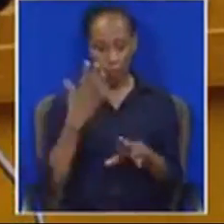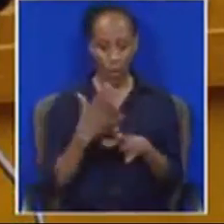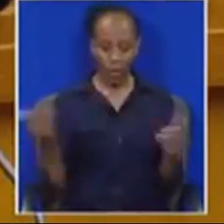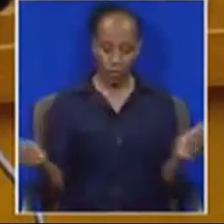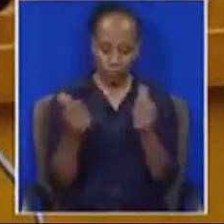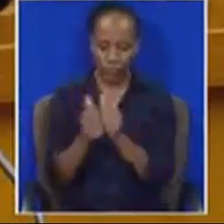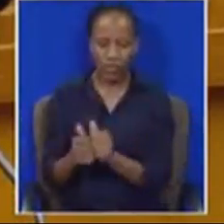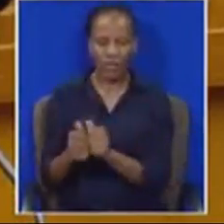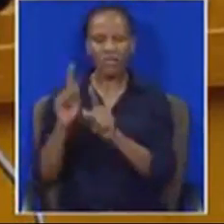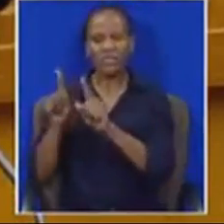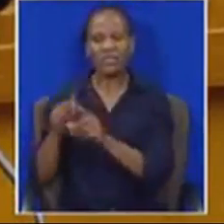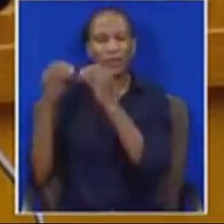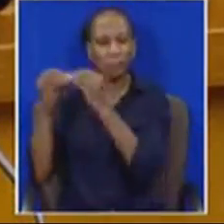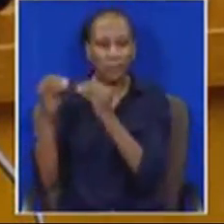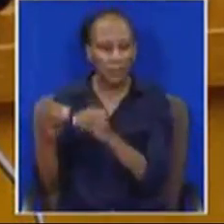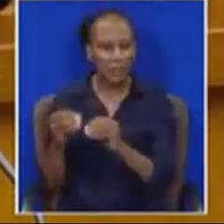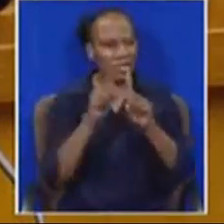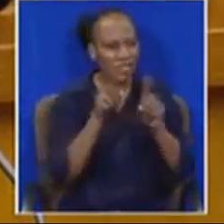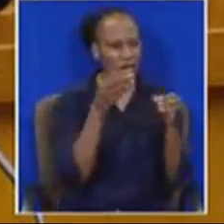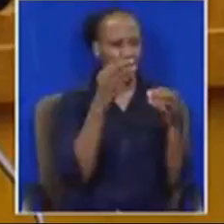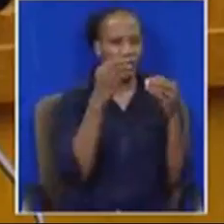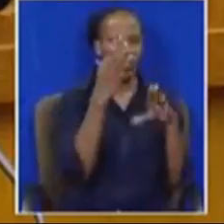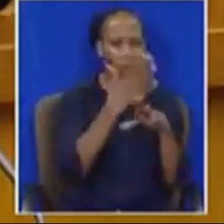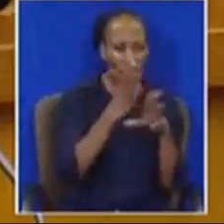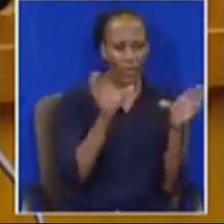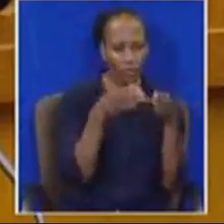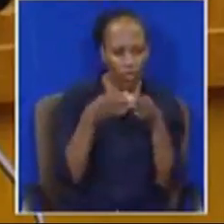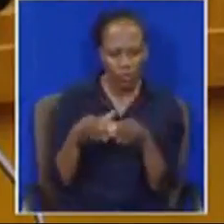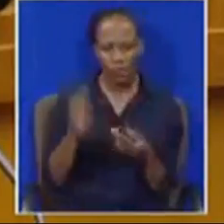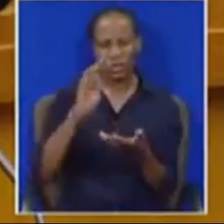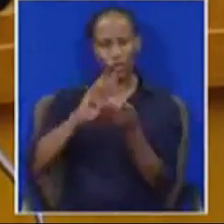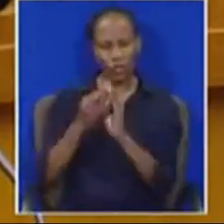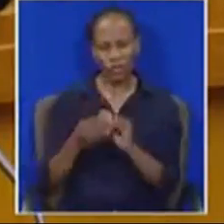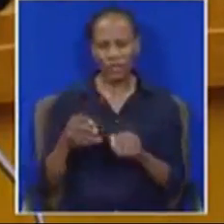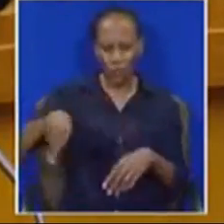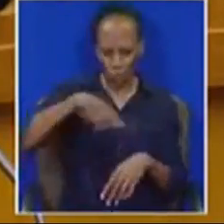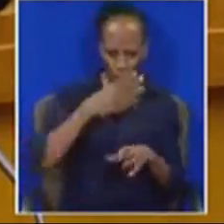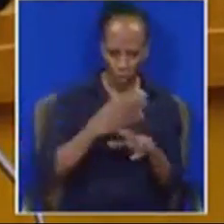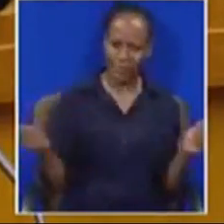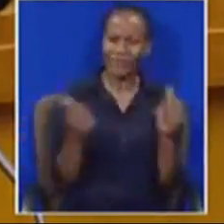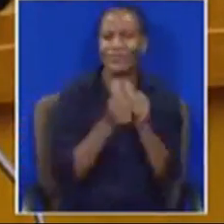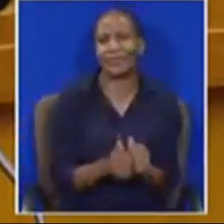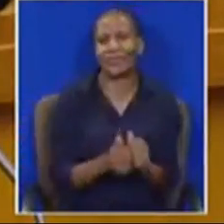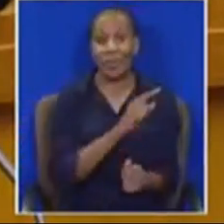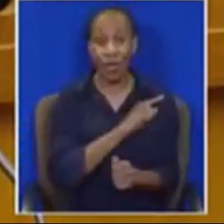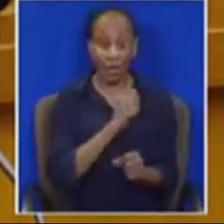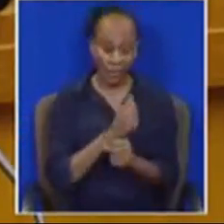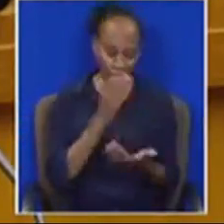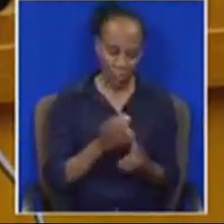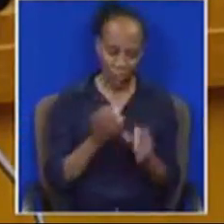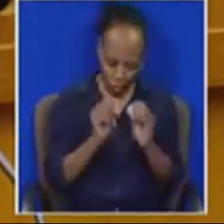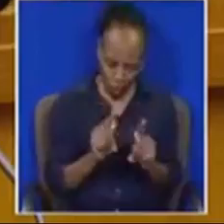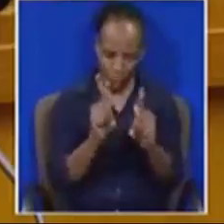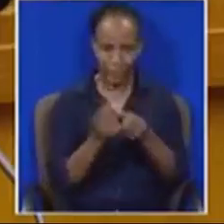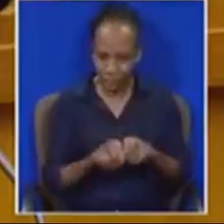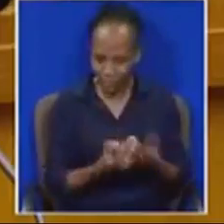with business, organized labor, and community representatives. we are creating opportunities for young people